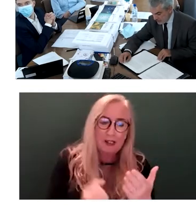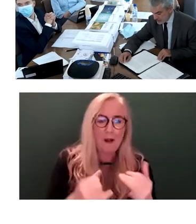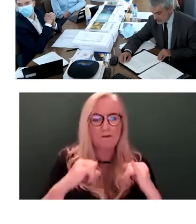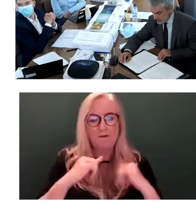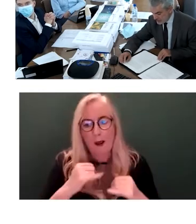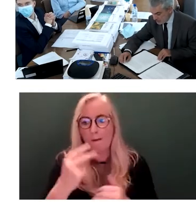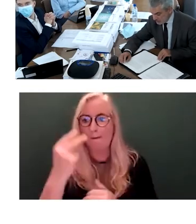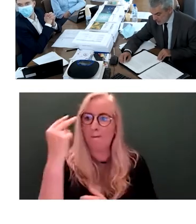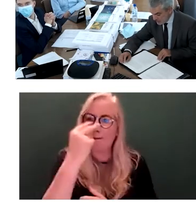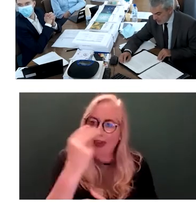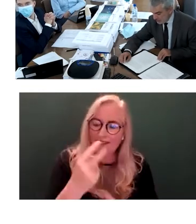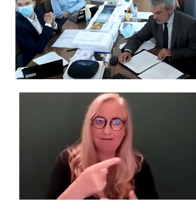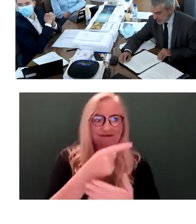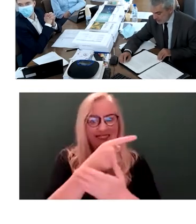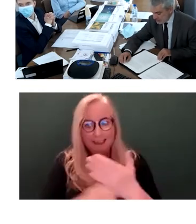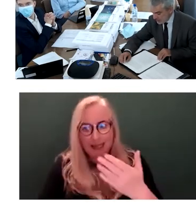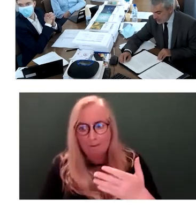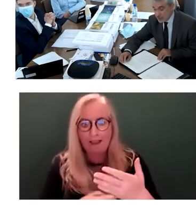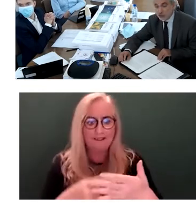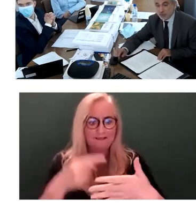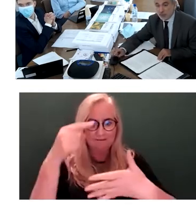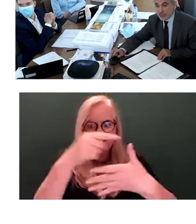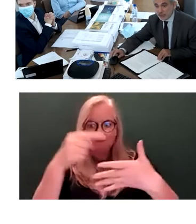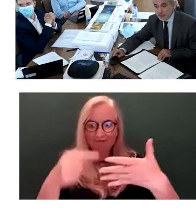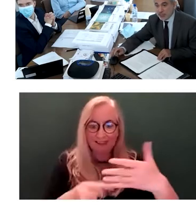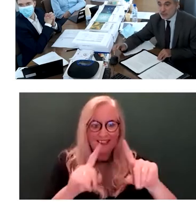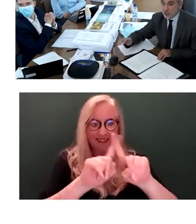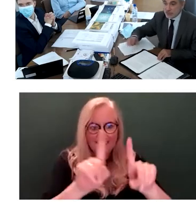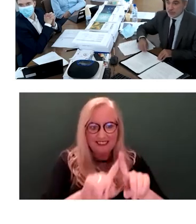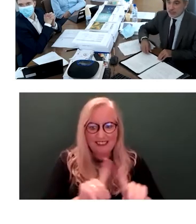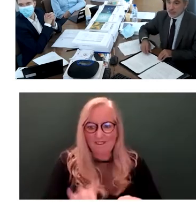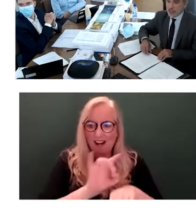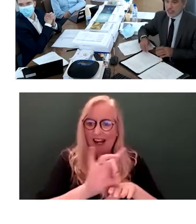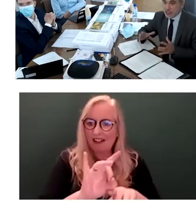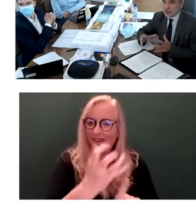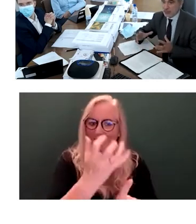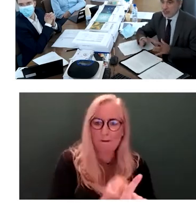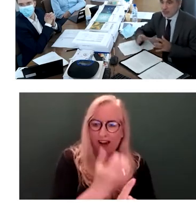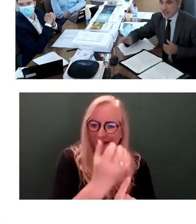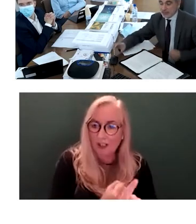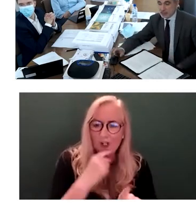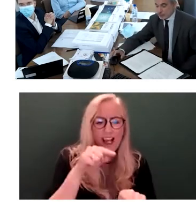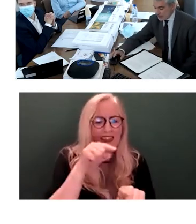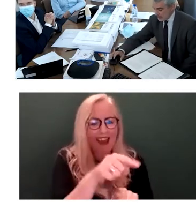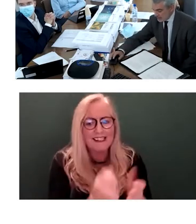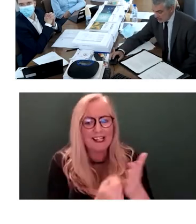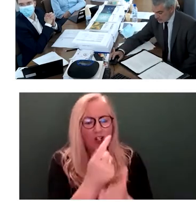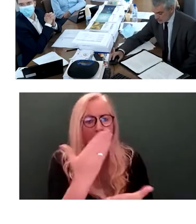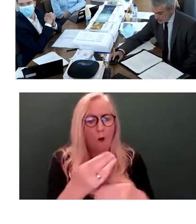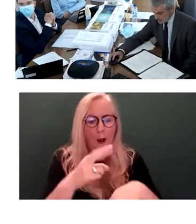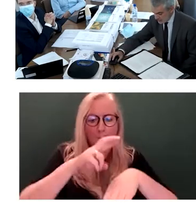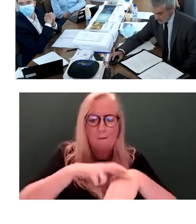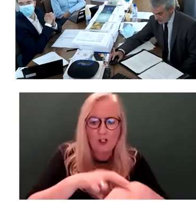blind pensions, disablement benefit, and injury benefit. So there is also possibly an issue about better coordinating